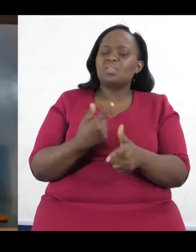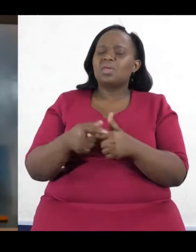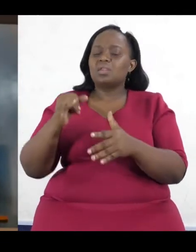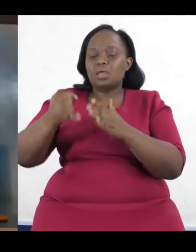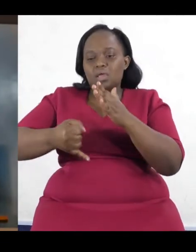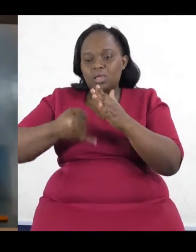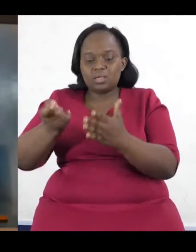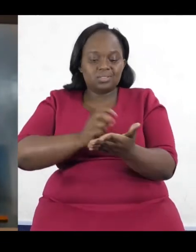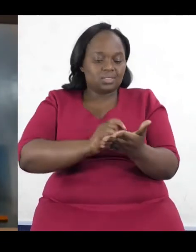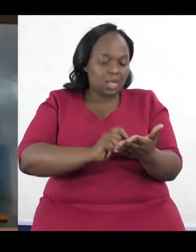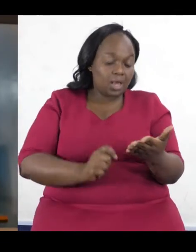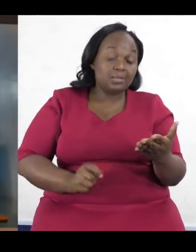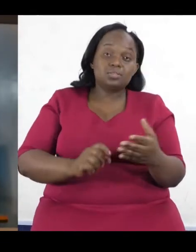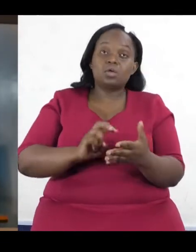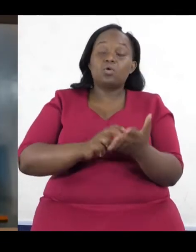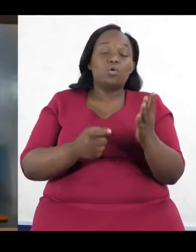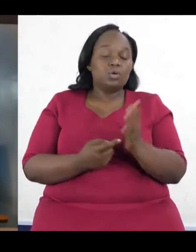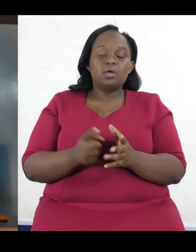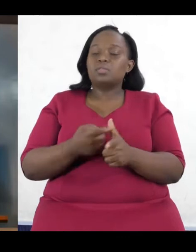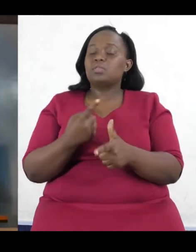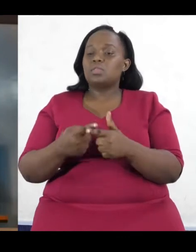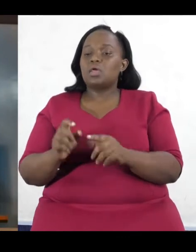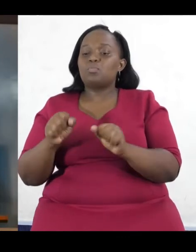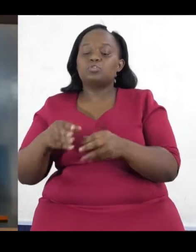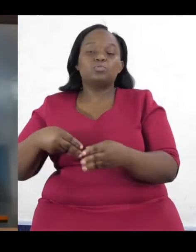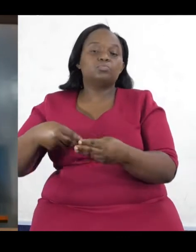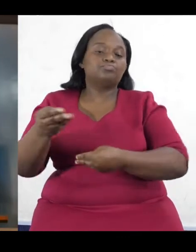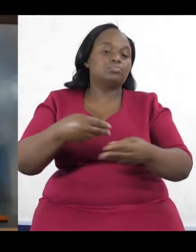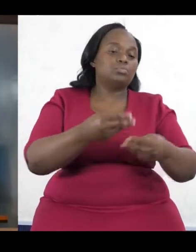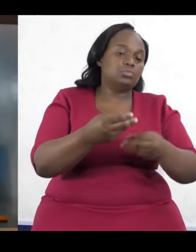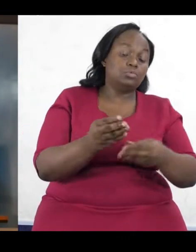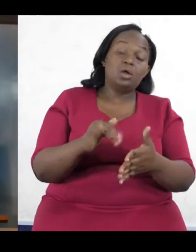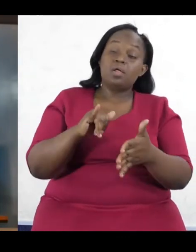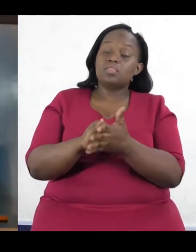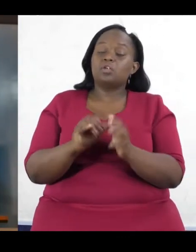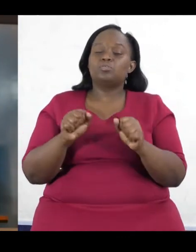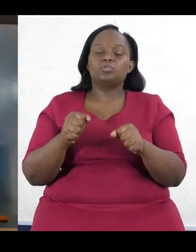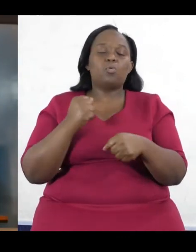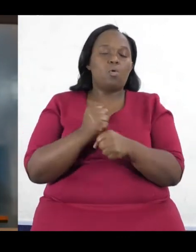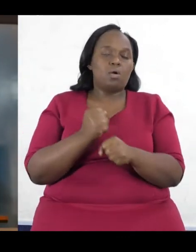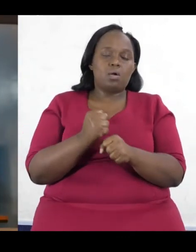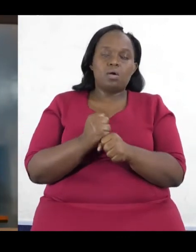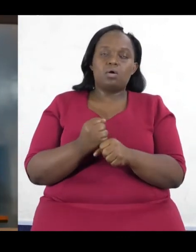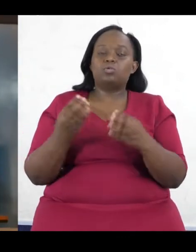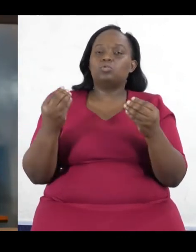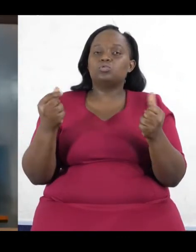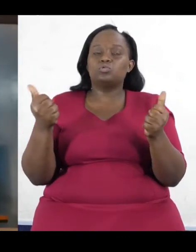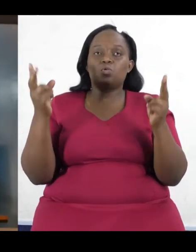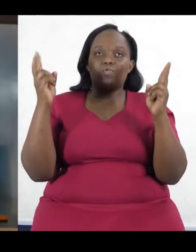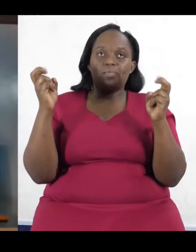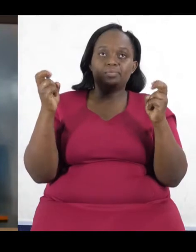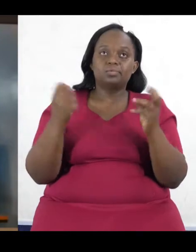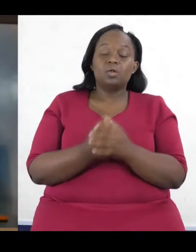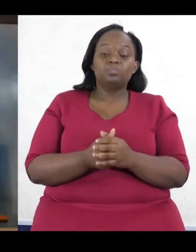industry signs contracts with such groups and they are able to supply. That can really work to address that particular issue of